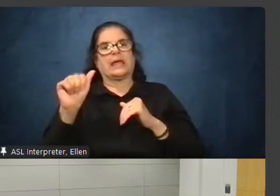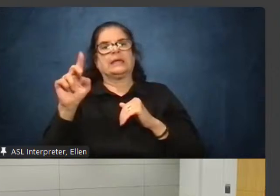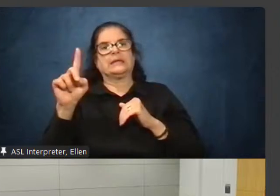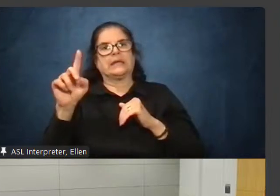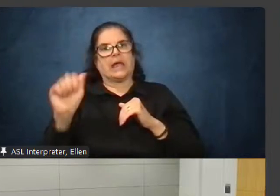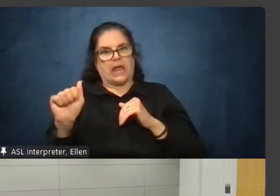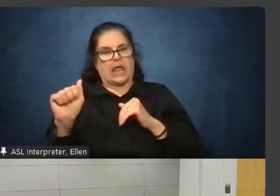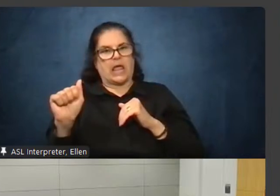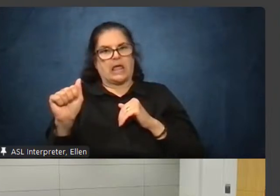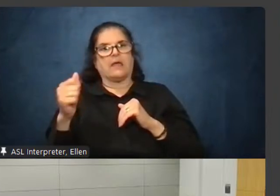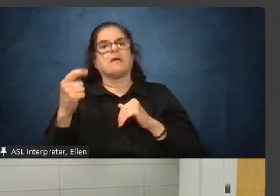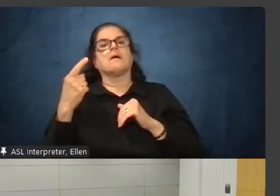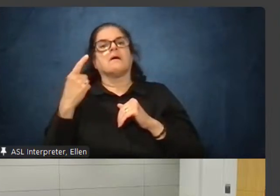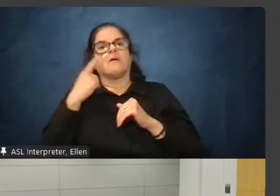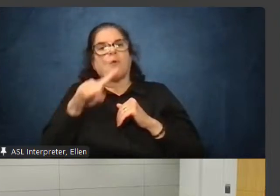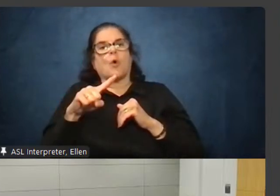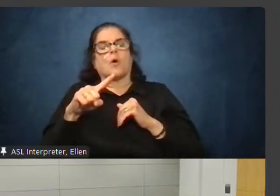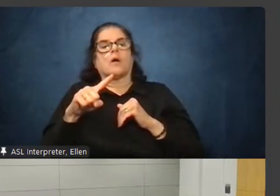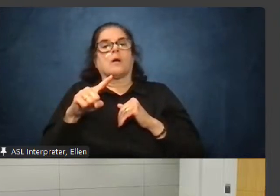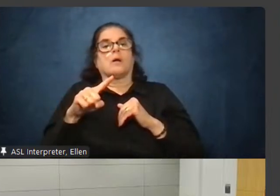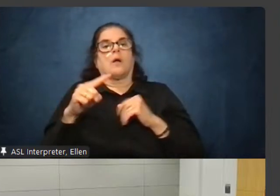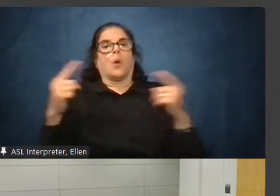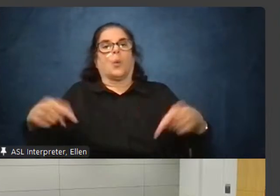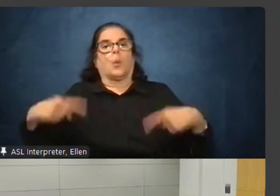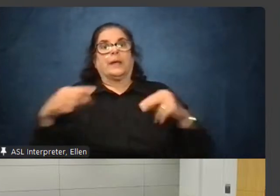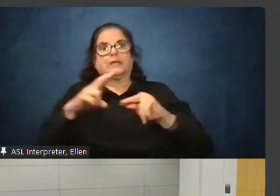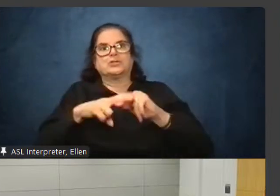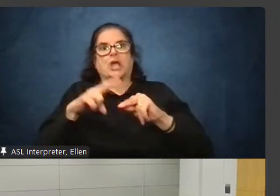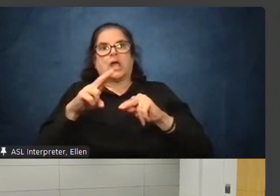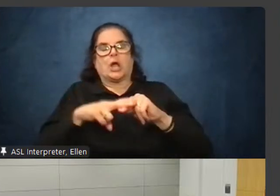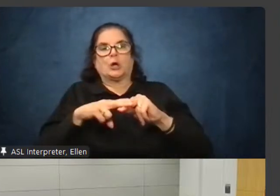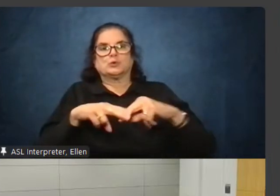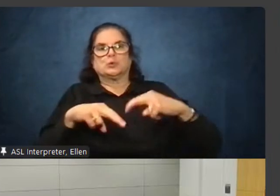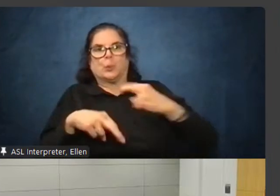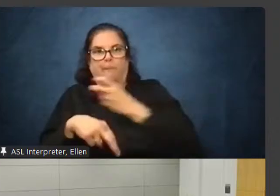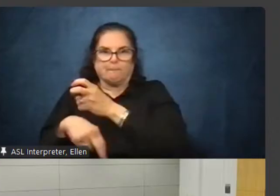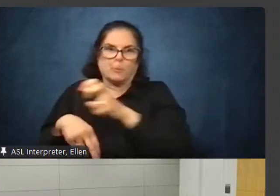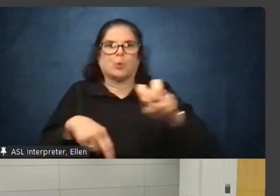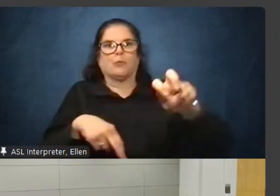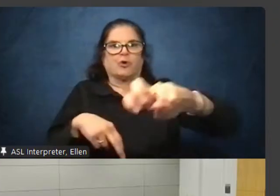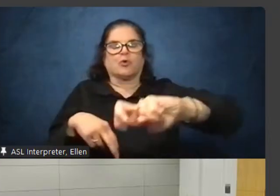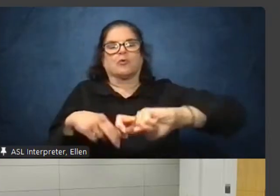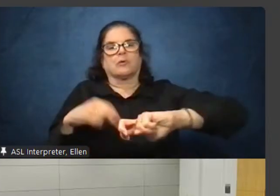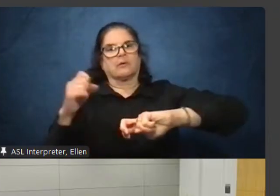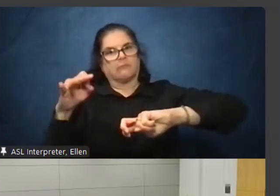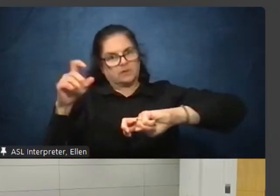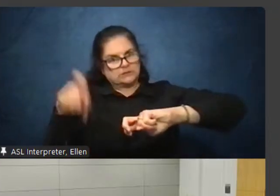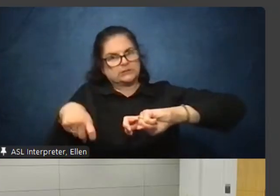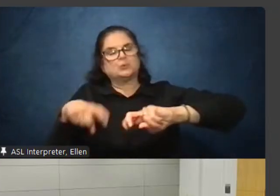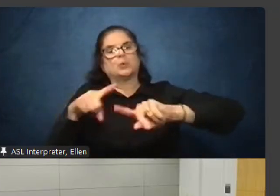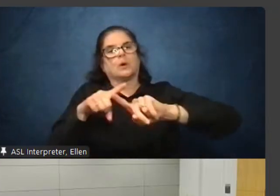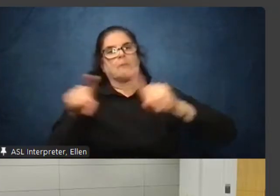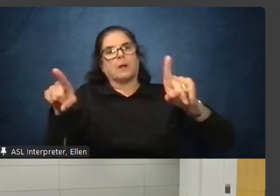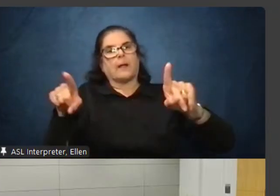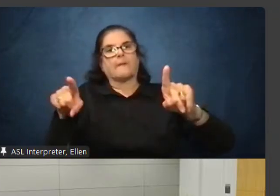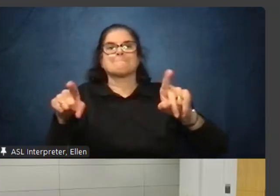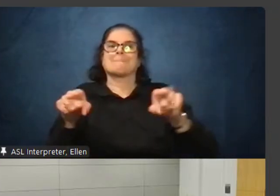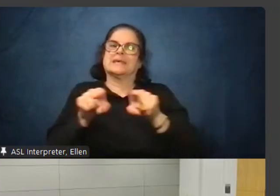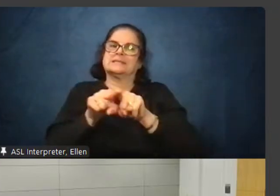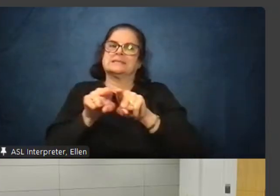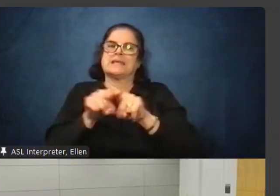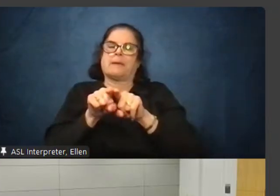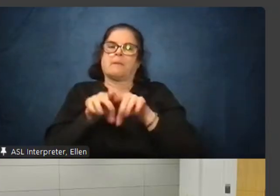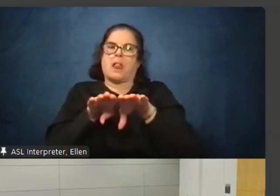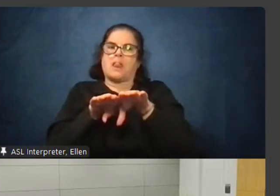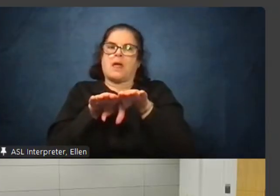wheelchairs to maneuver and change direction if they need to. But the idea is that there's still this level of interaction